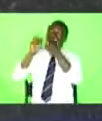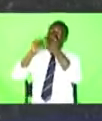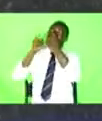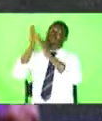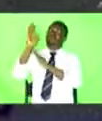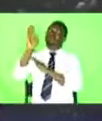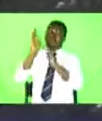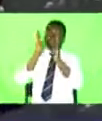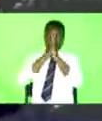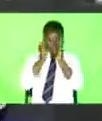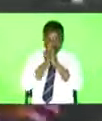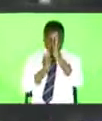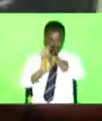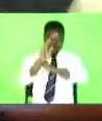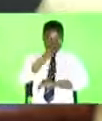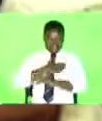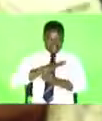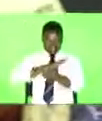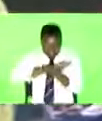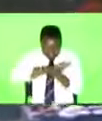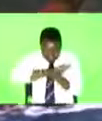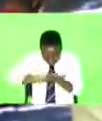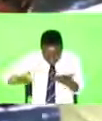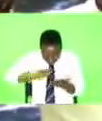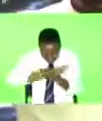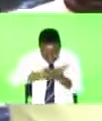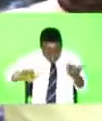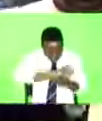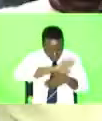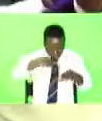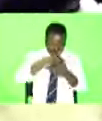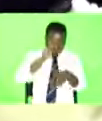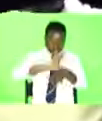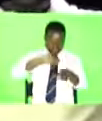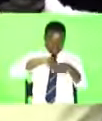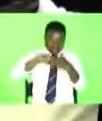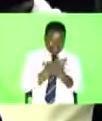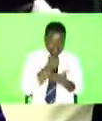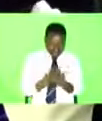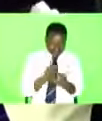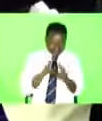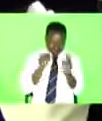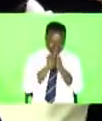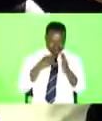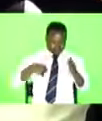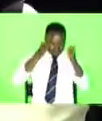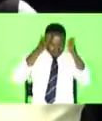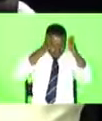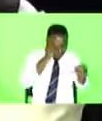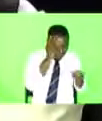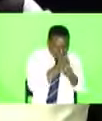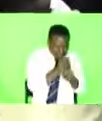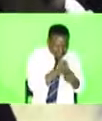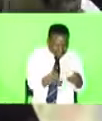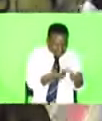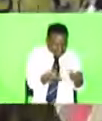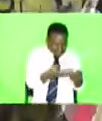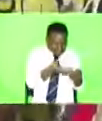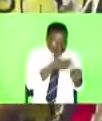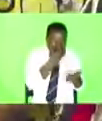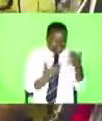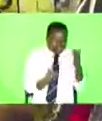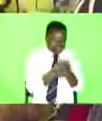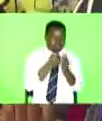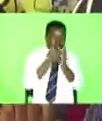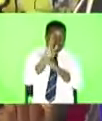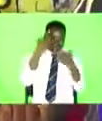God sanctify your church. Let us stay with the simple gospel of Christ. Shall we